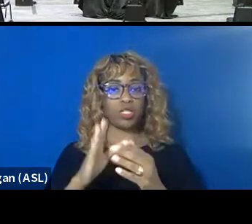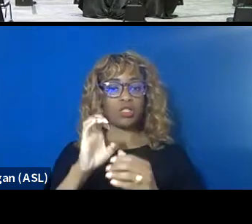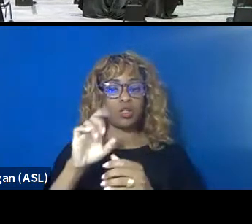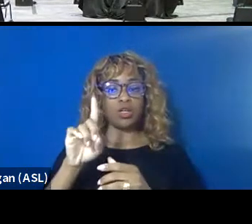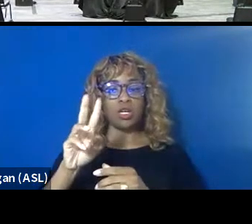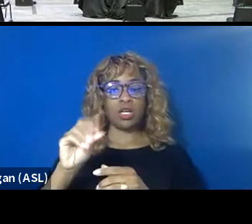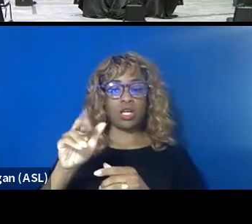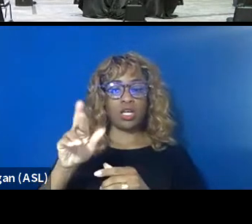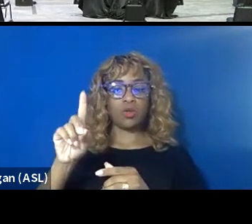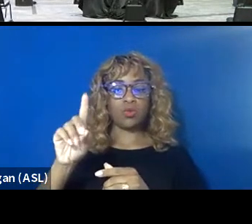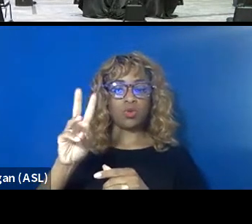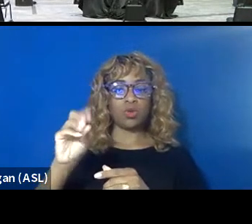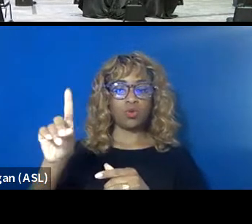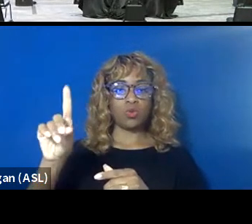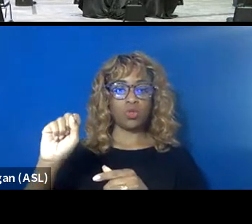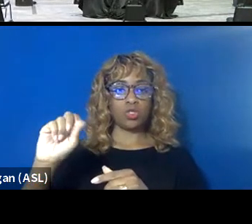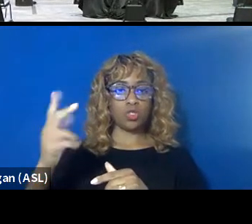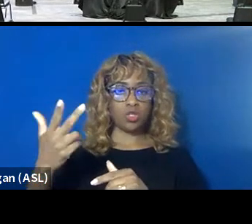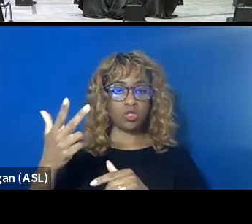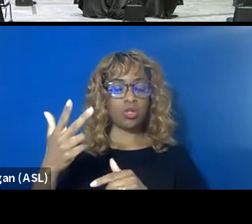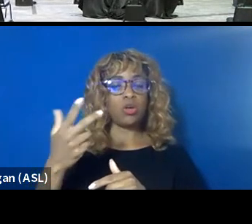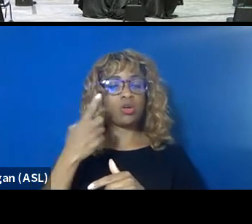Woods III, to provide an update.